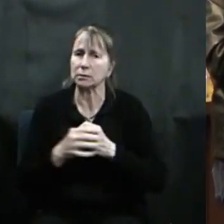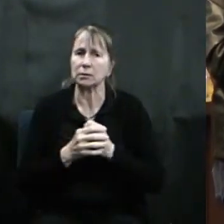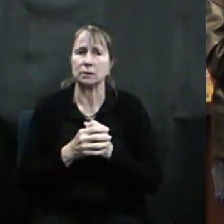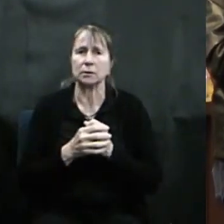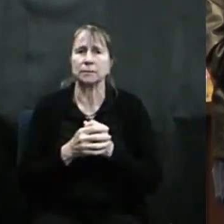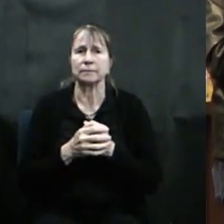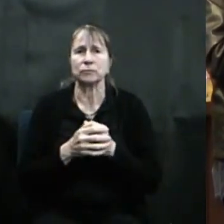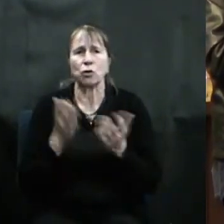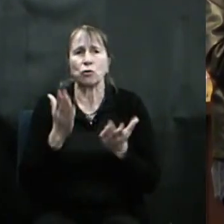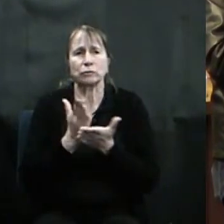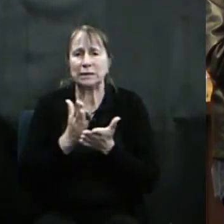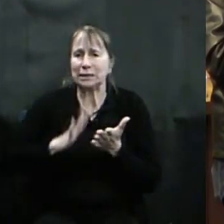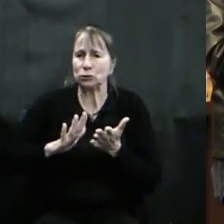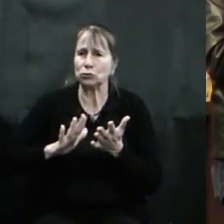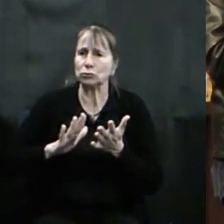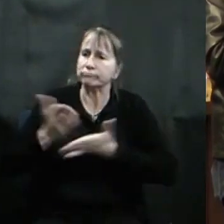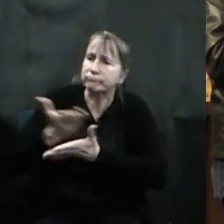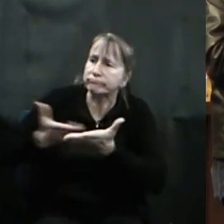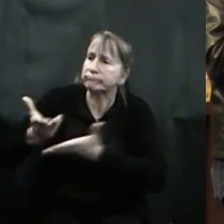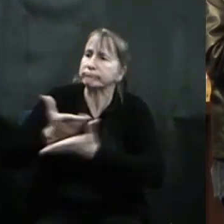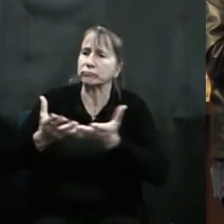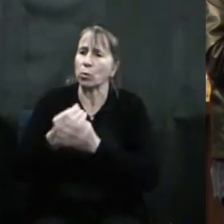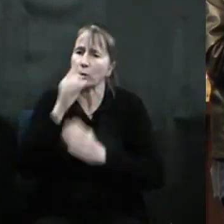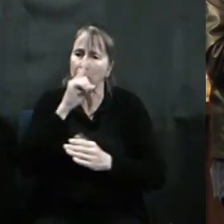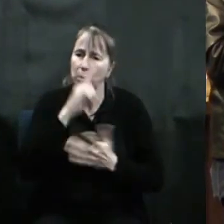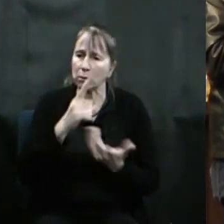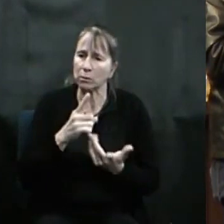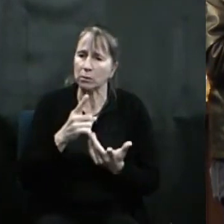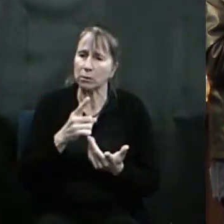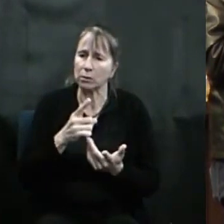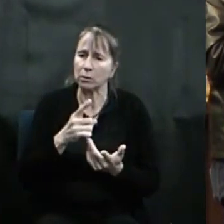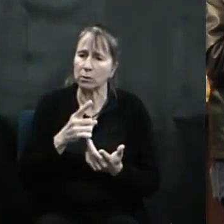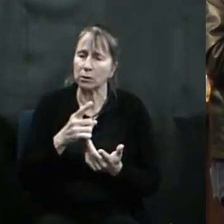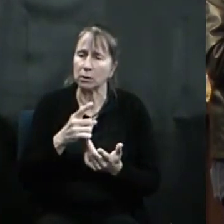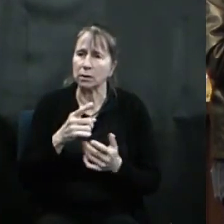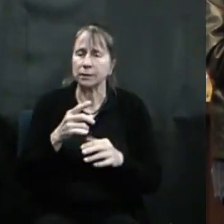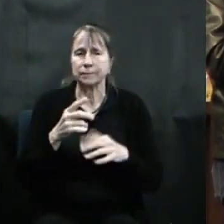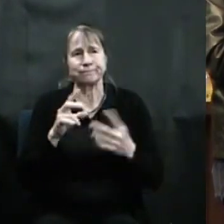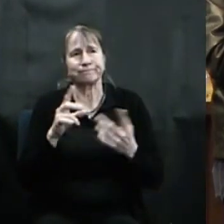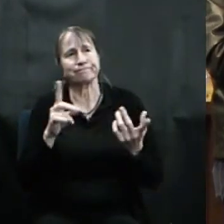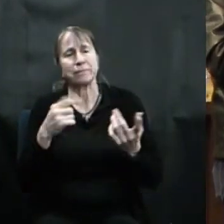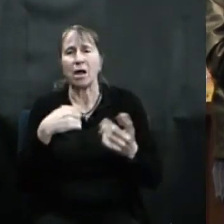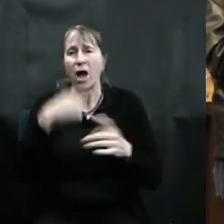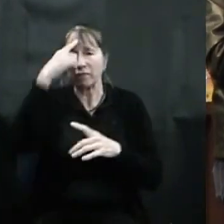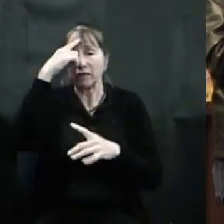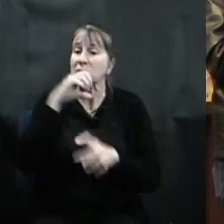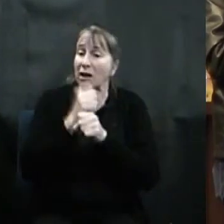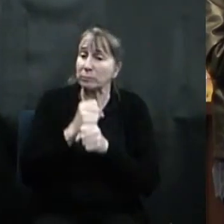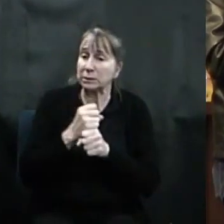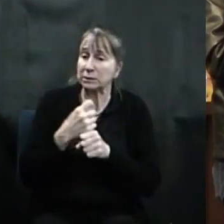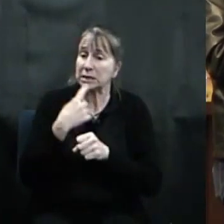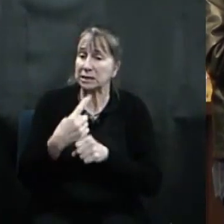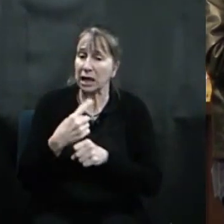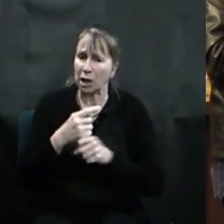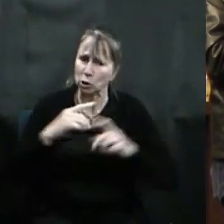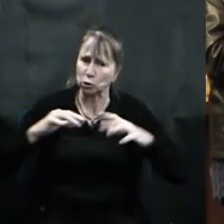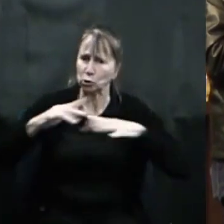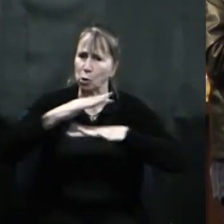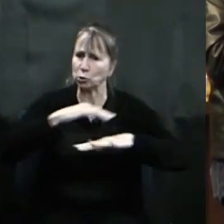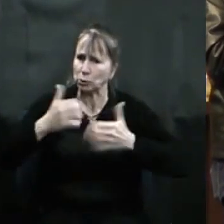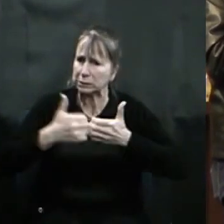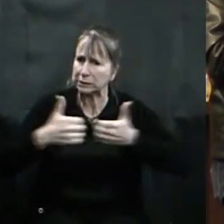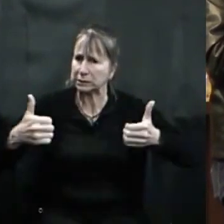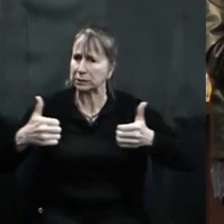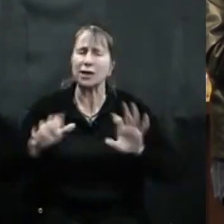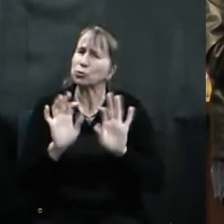social interaction as well. I think it's actually wrong for the government to call it social distancing. I think it's physical distancing, but we actually need to get that